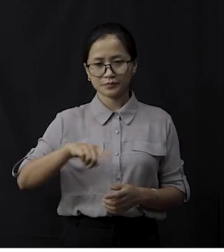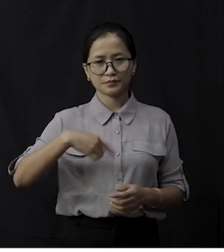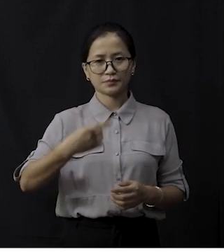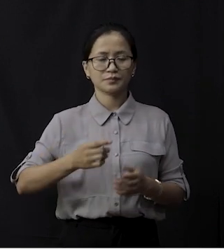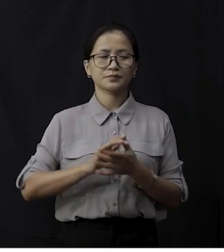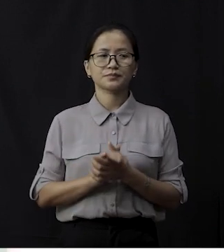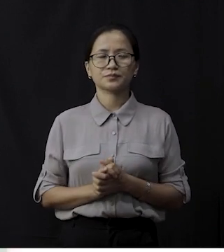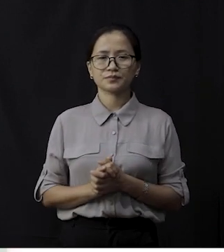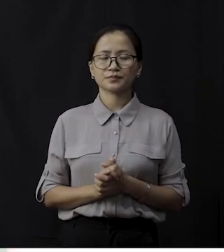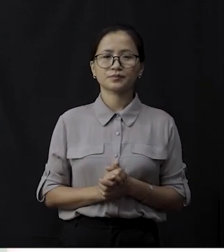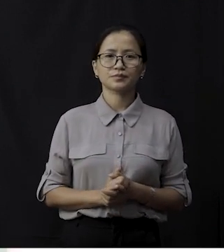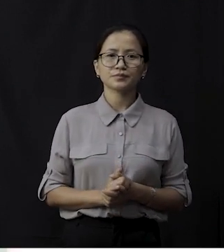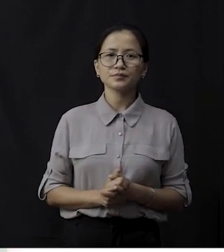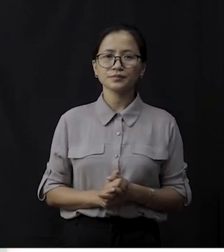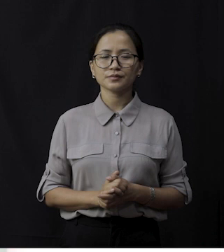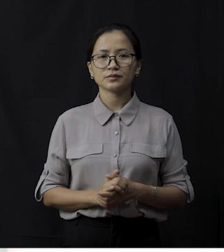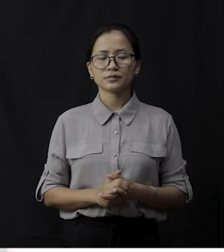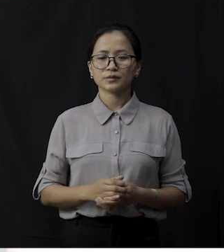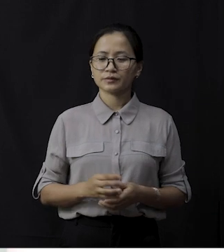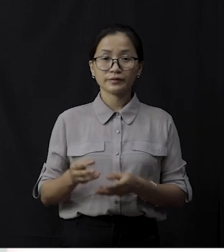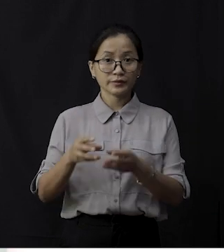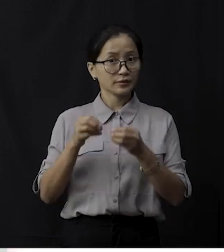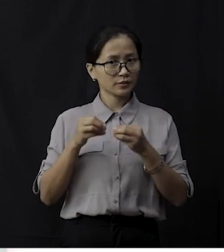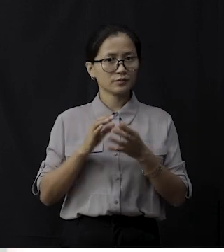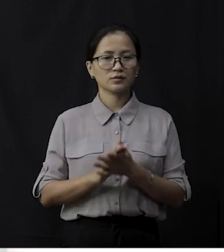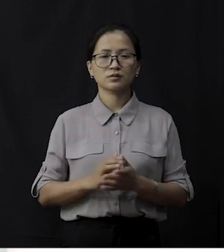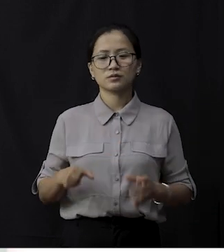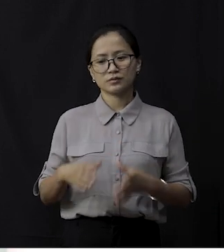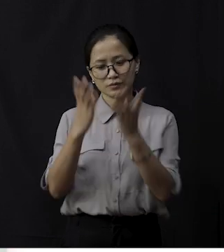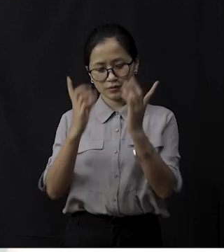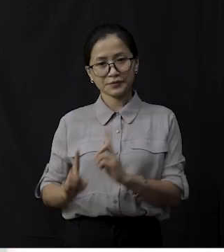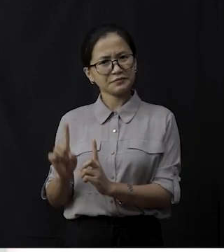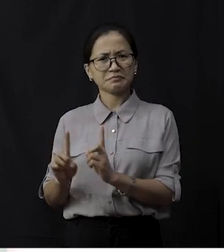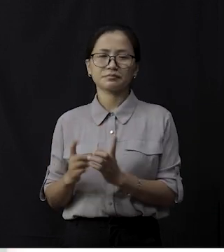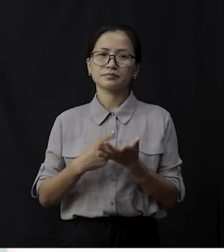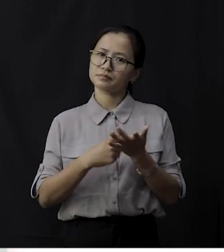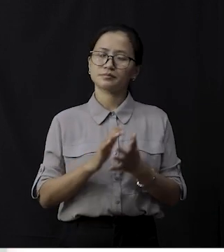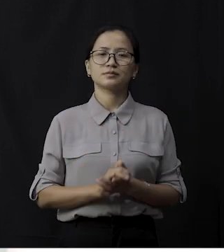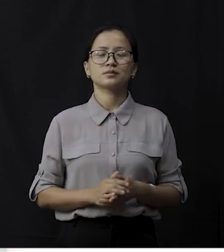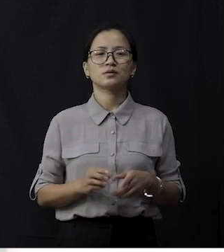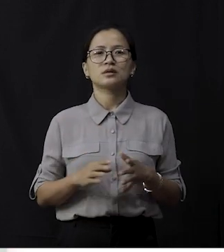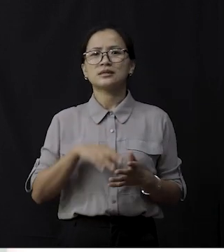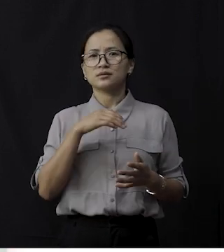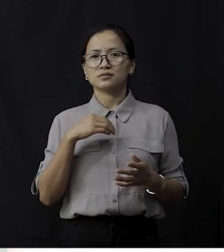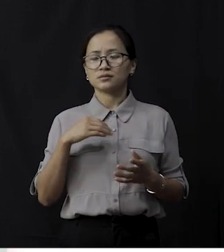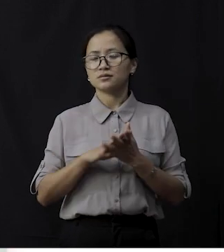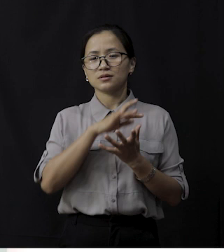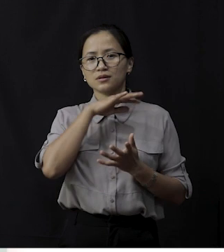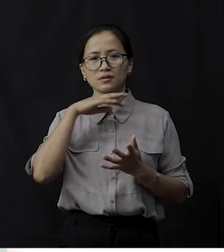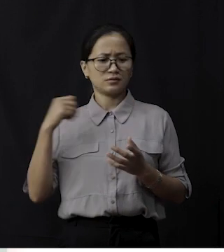next item that we get from trees or plants are, yes,